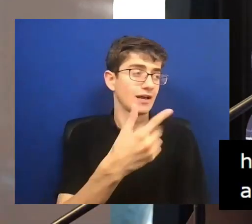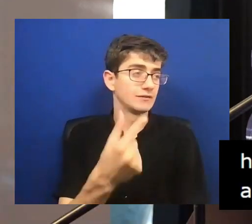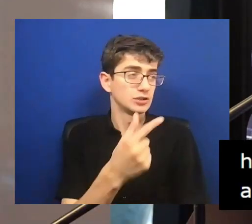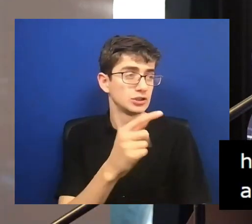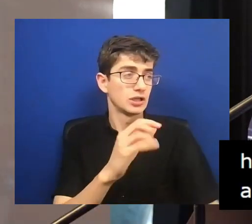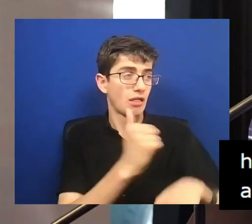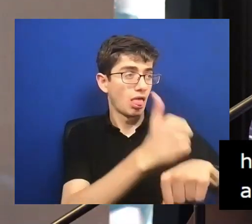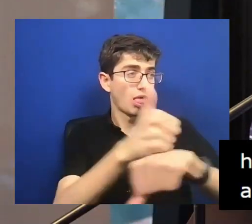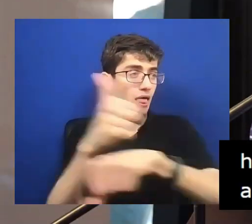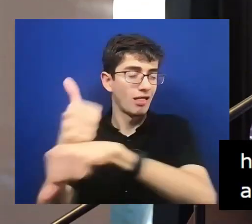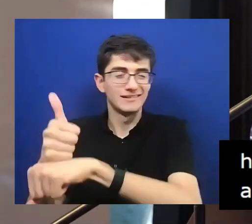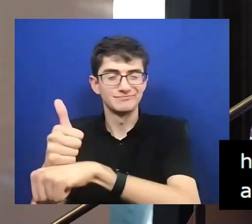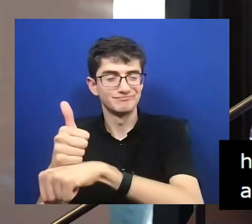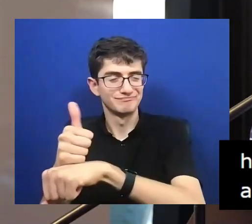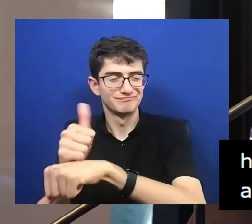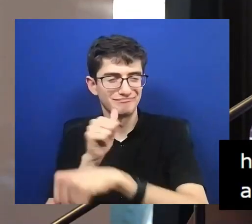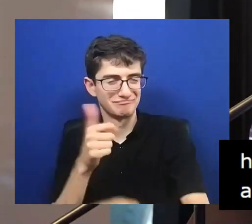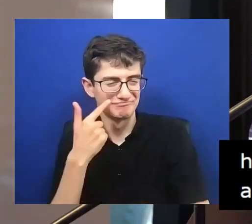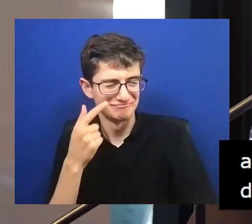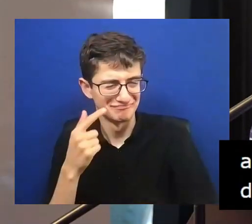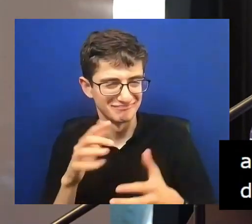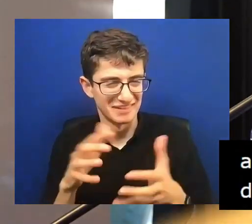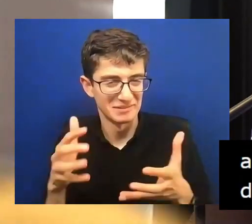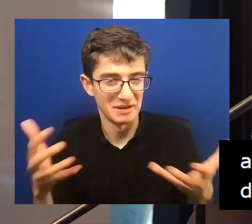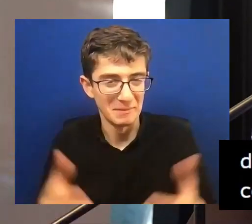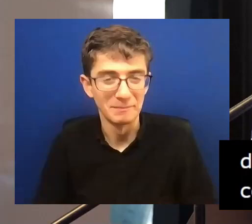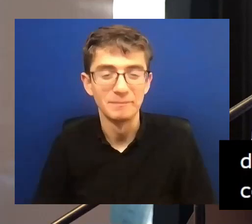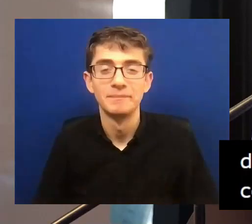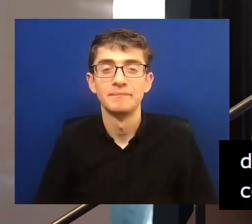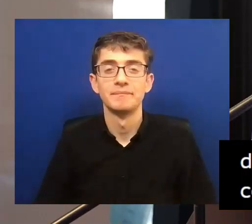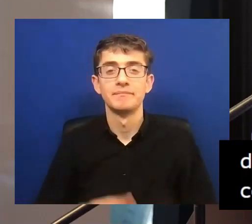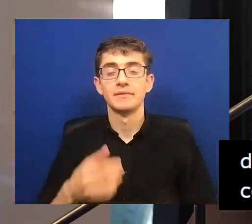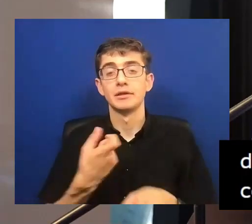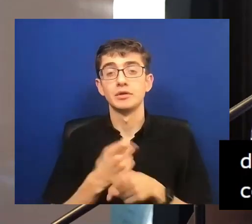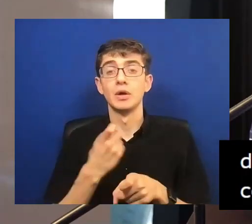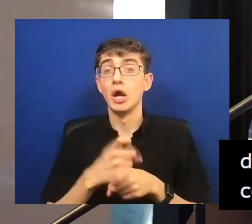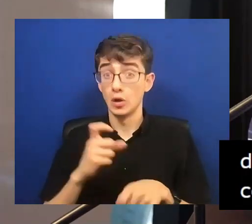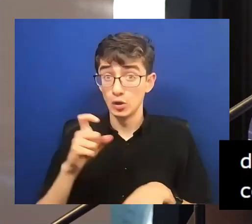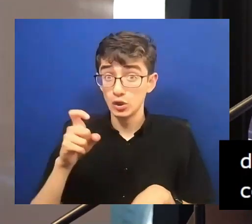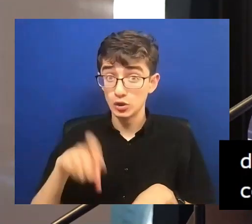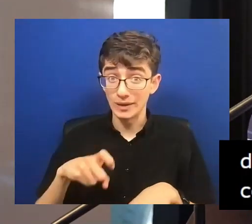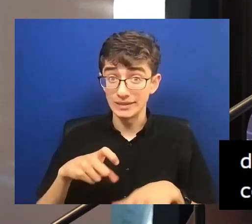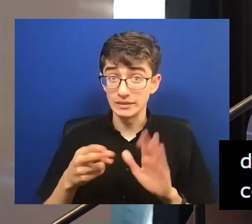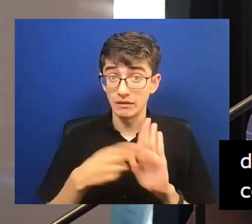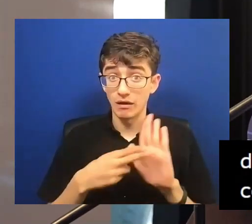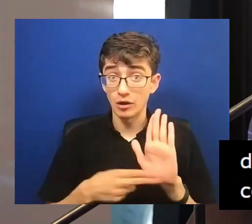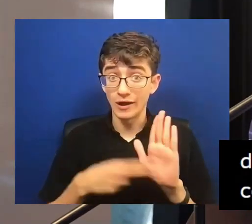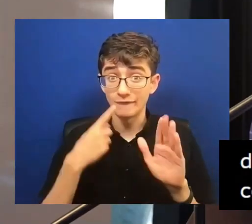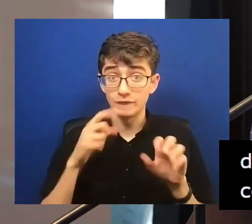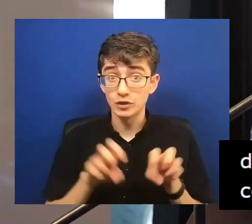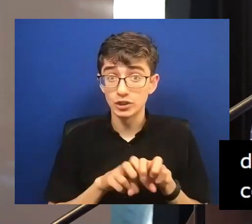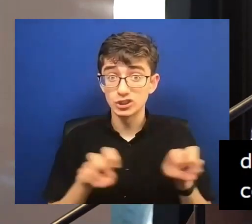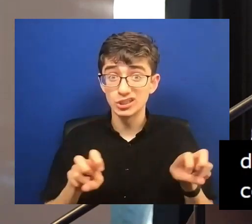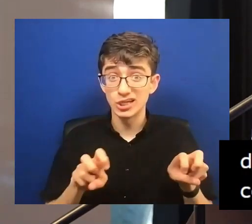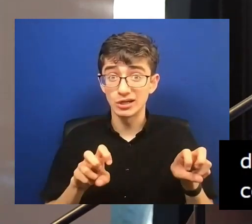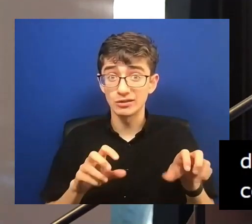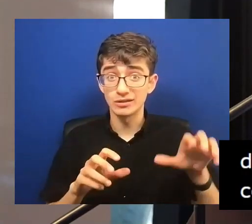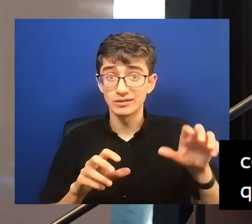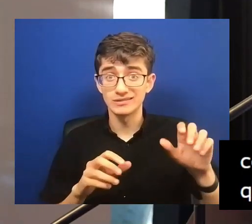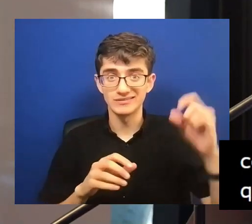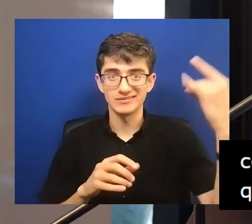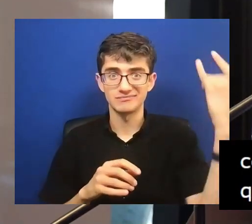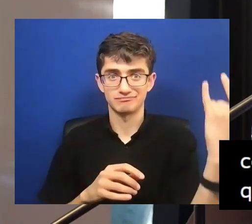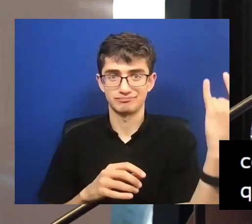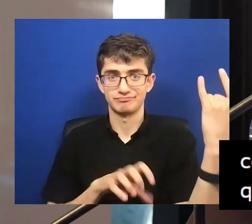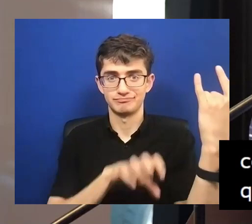to have a contract for the sofa or the chair that would sit next to it? Because it's just not what I